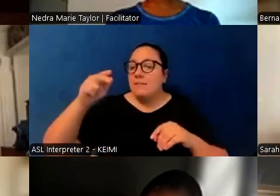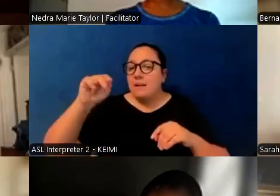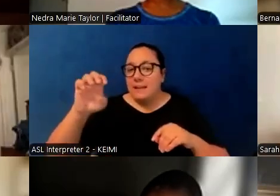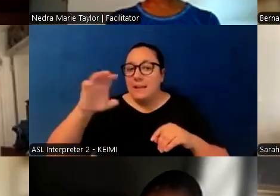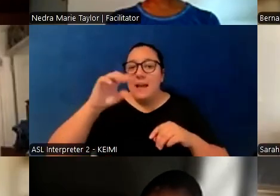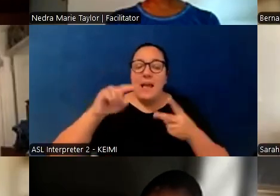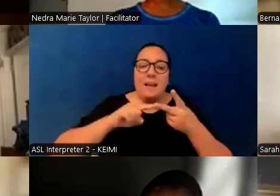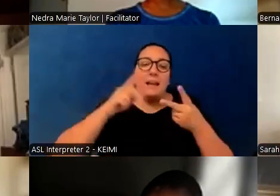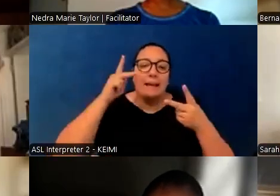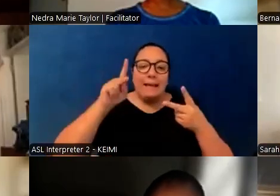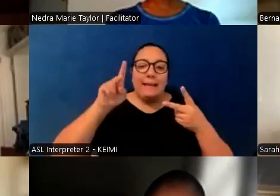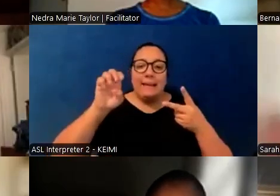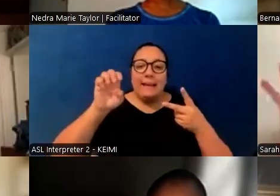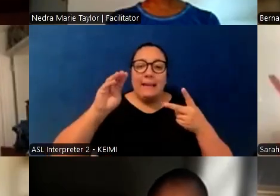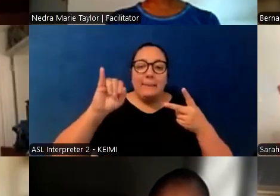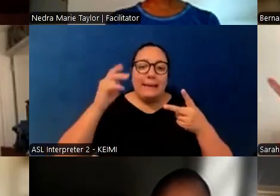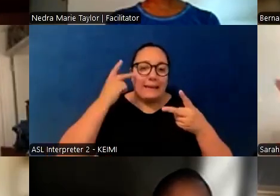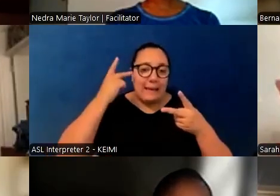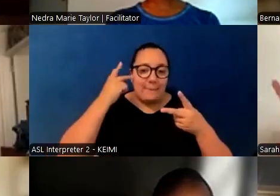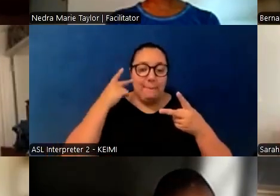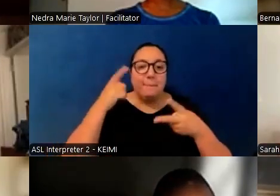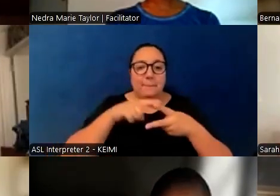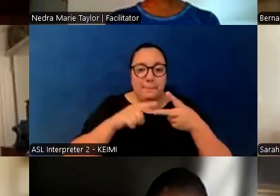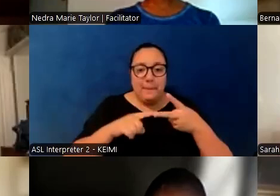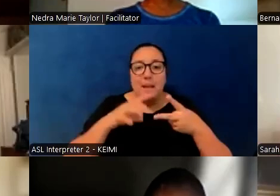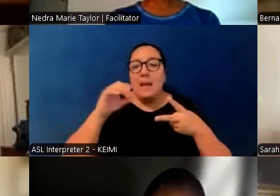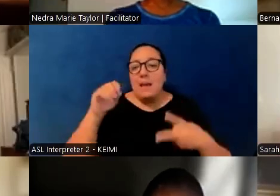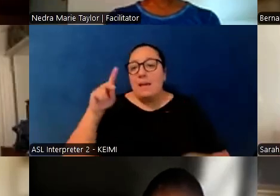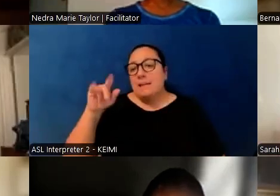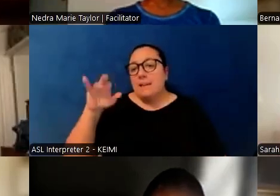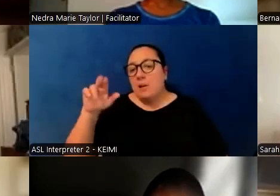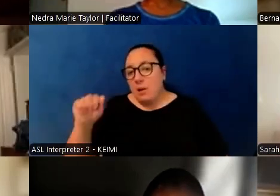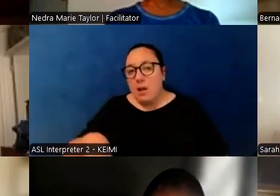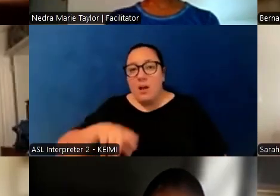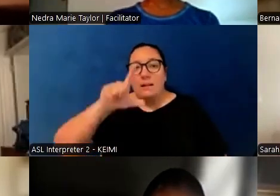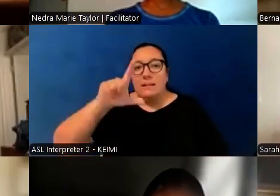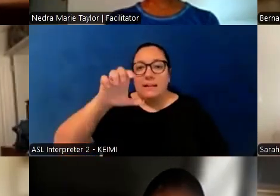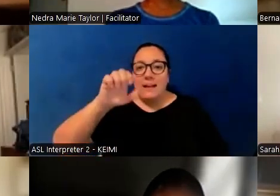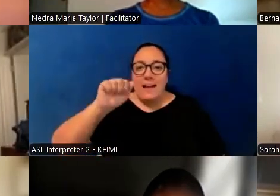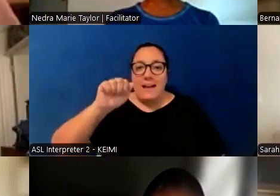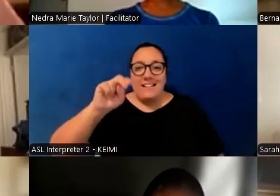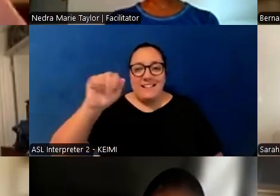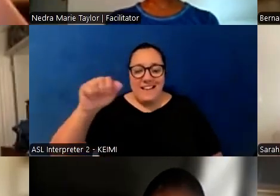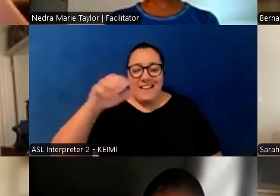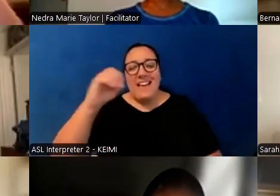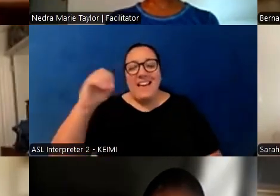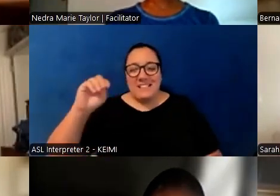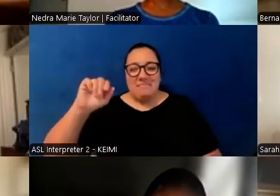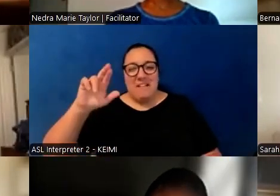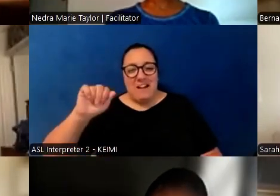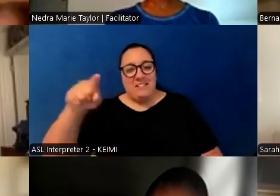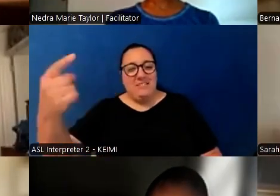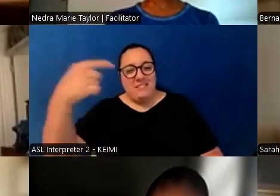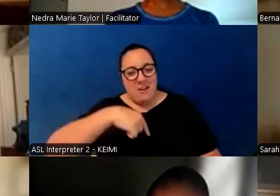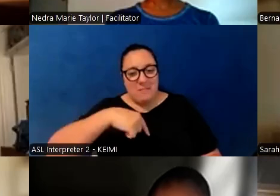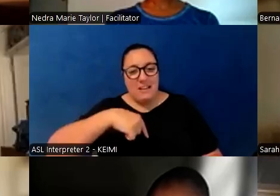to Transcend, our producers, Kira and Liana, for helping us, and to Mara for coming here and for